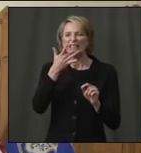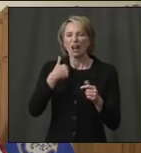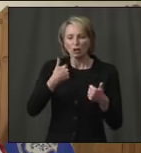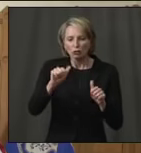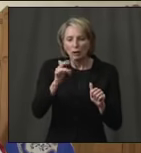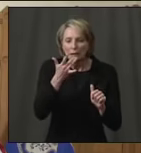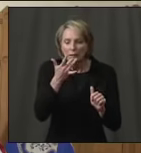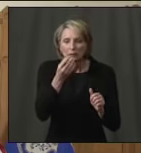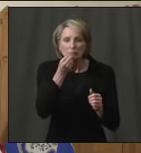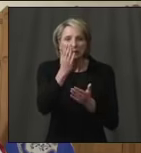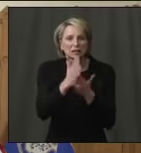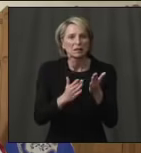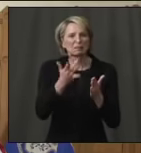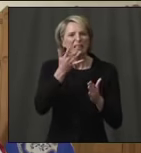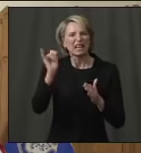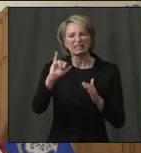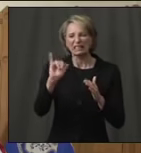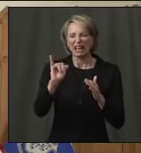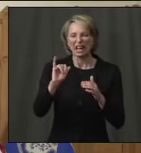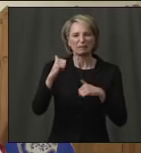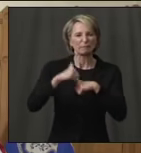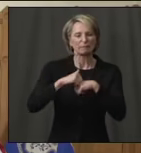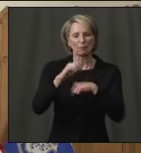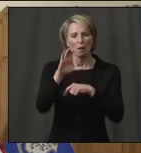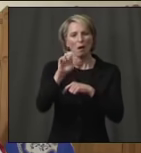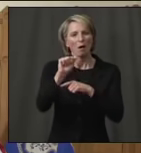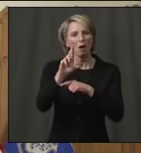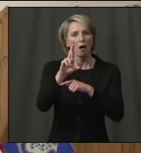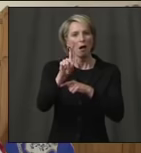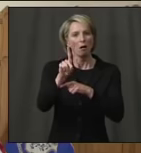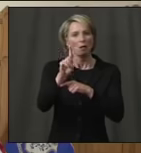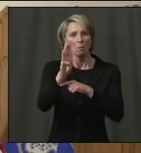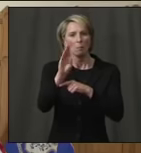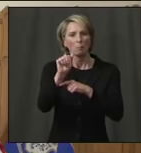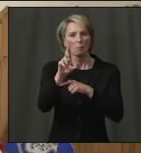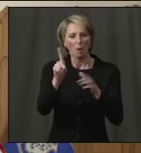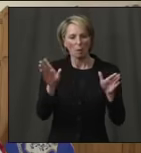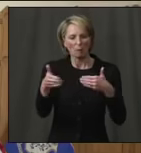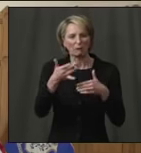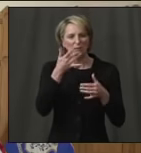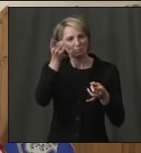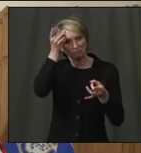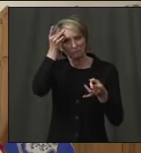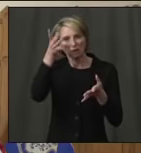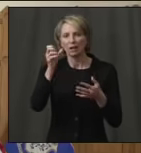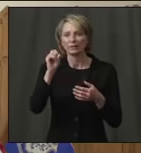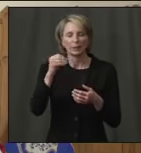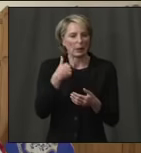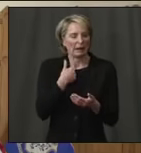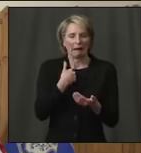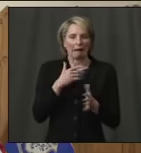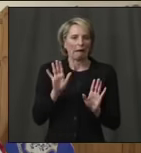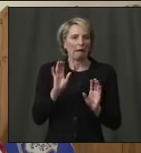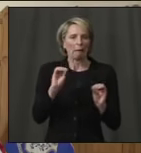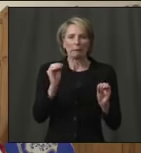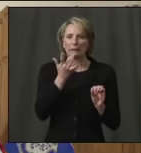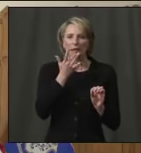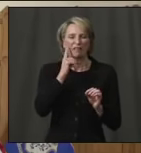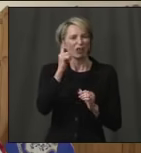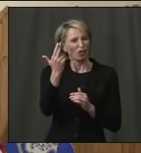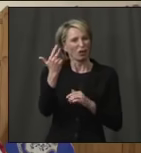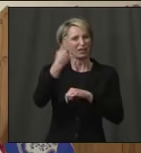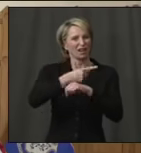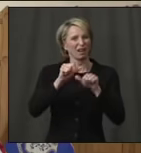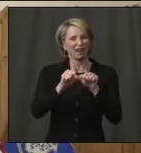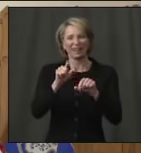But I came out fine, and I have some of the risk factors, and I'm just happy, that it